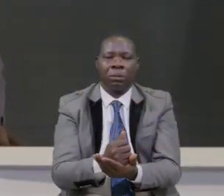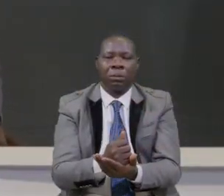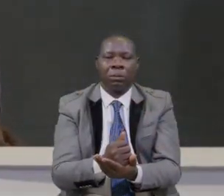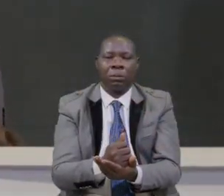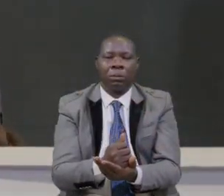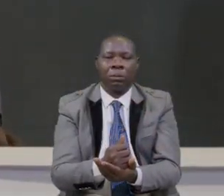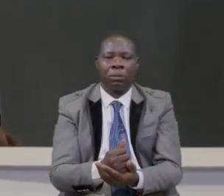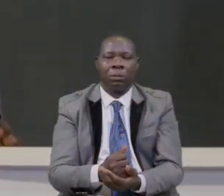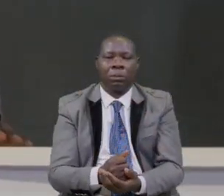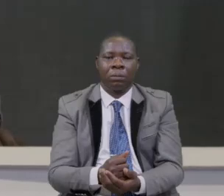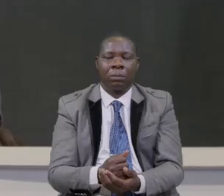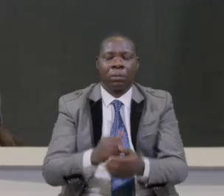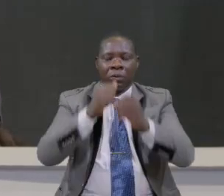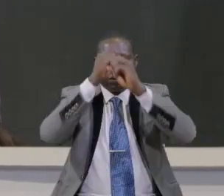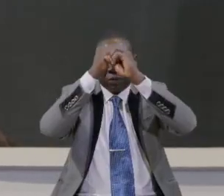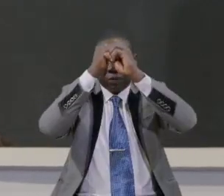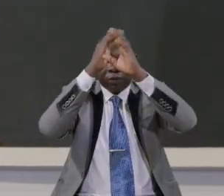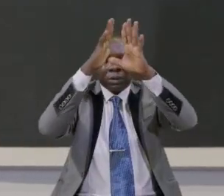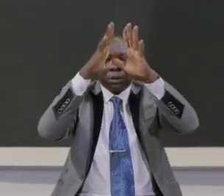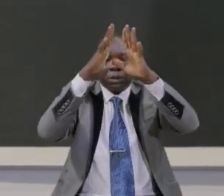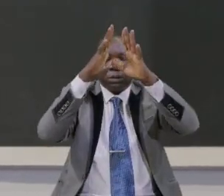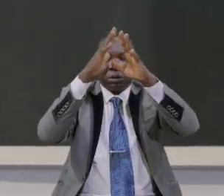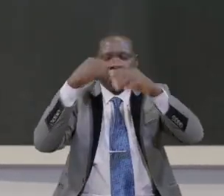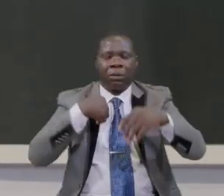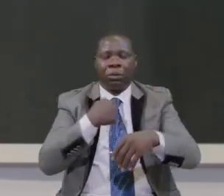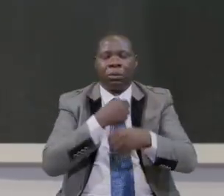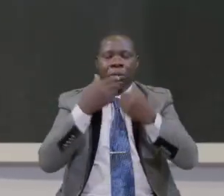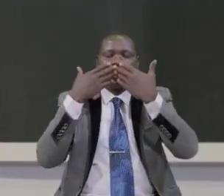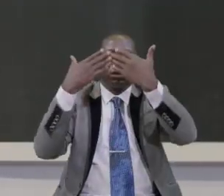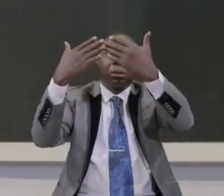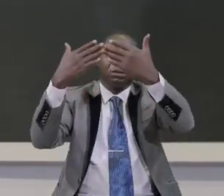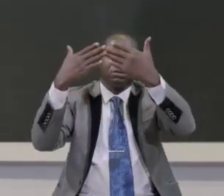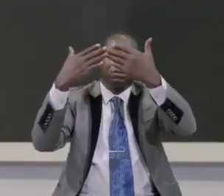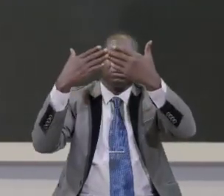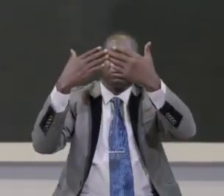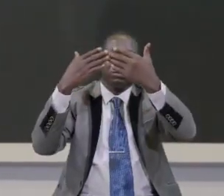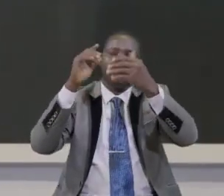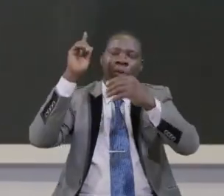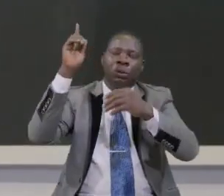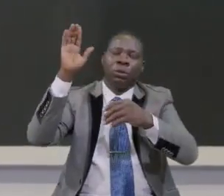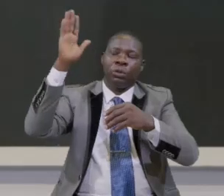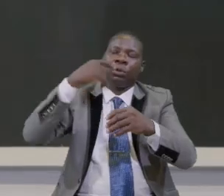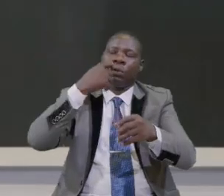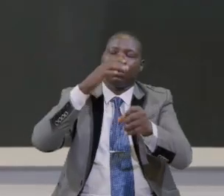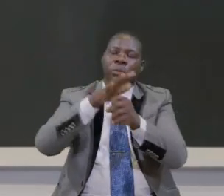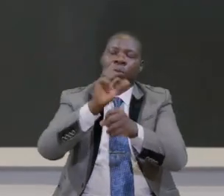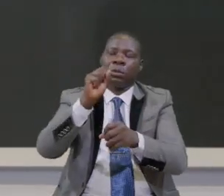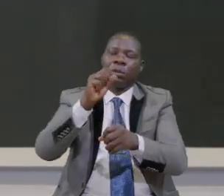Amen. Father, we thank you. Your promises are yes and amen.